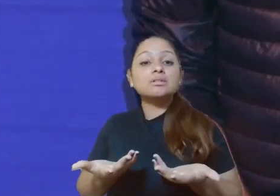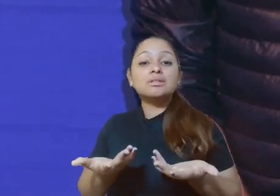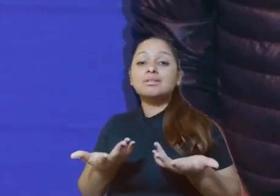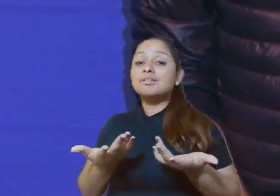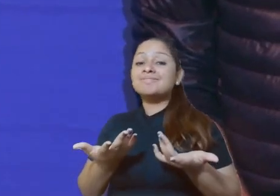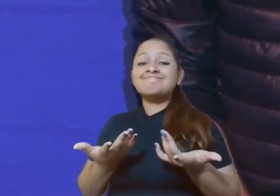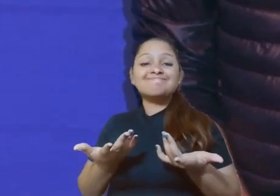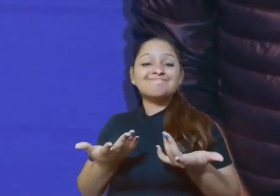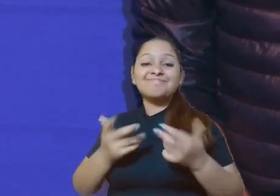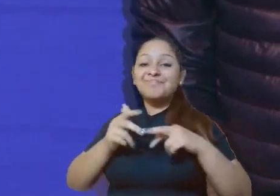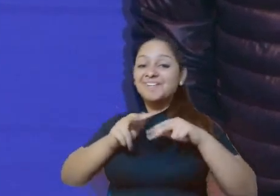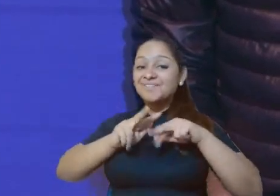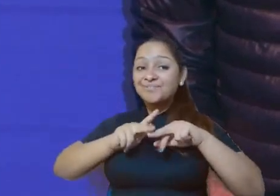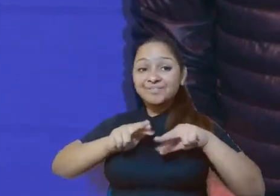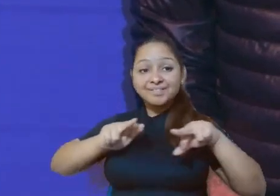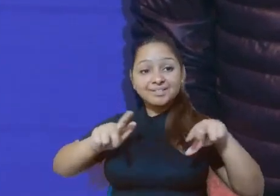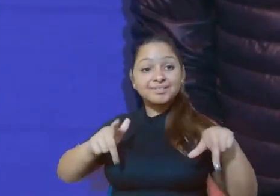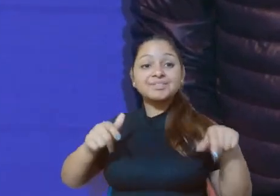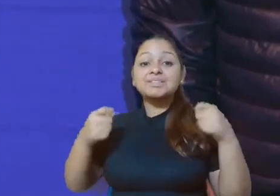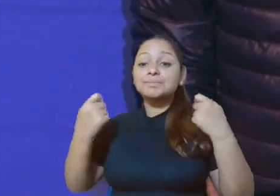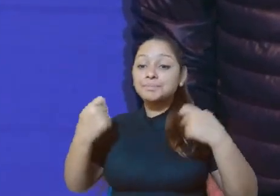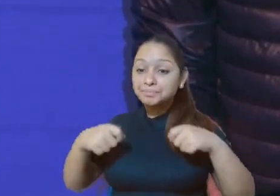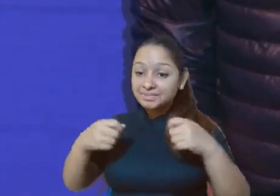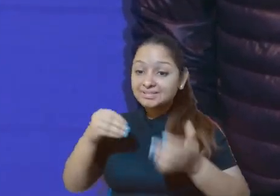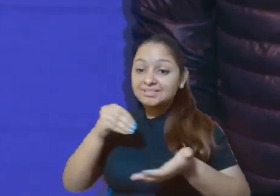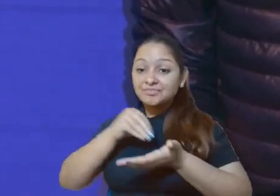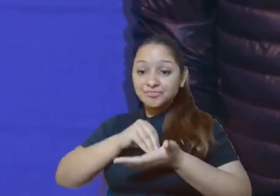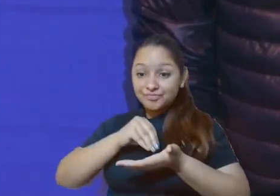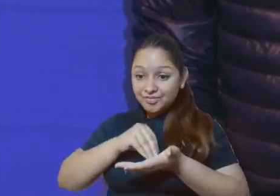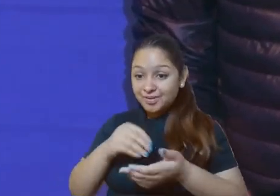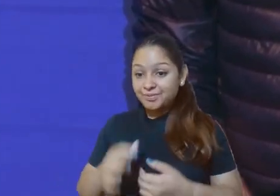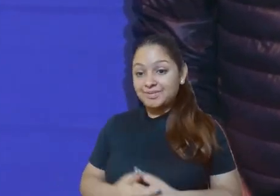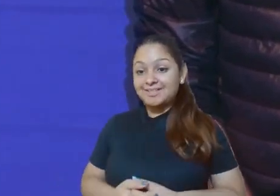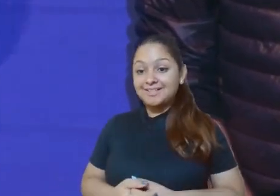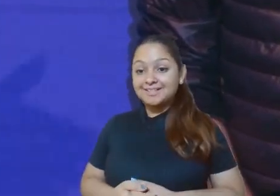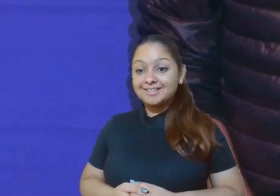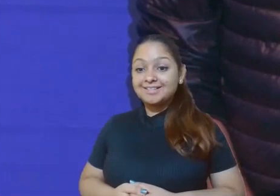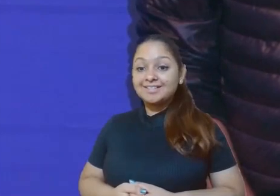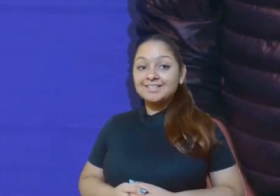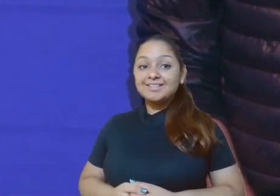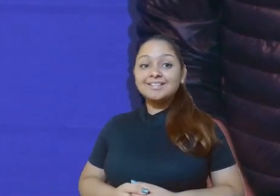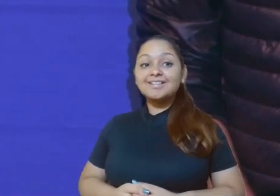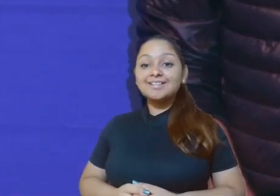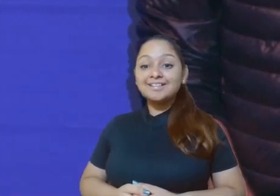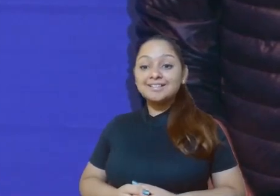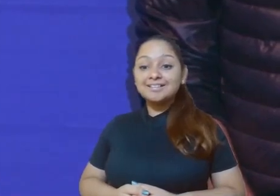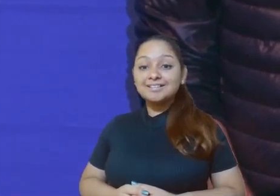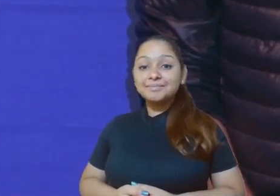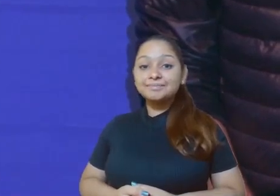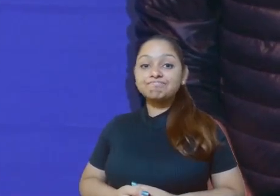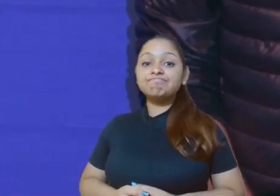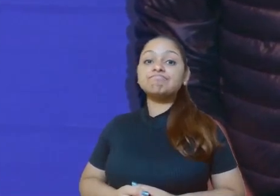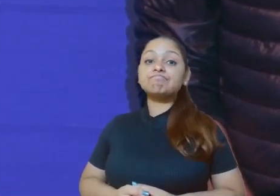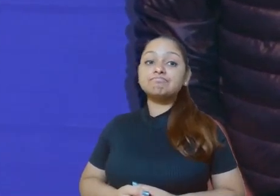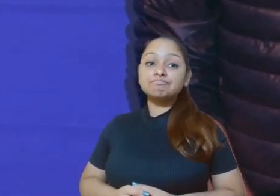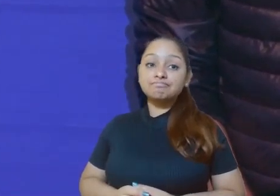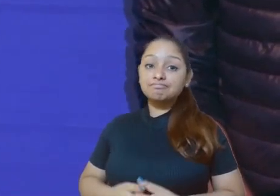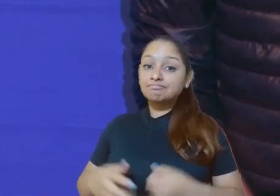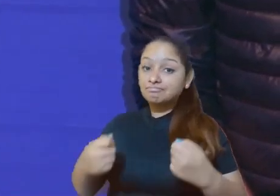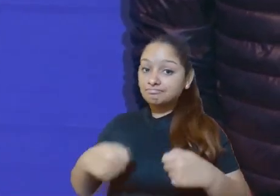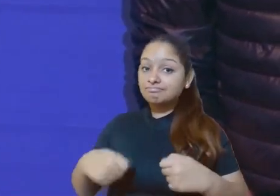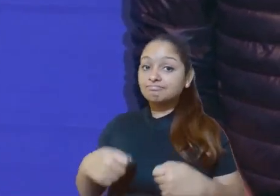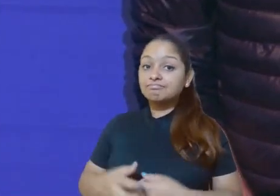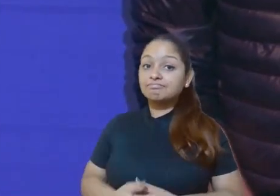so all of this, any link inside the circular and regenerative economy has a space